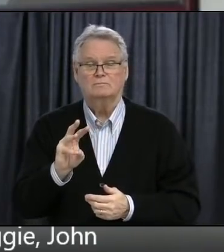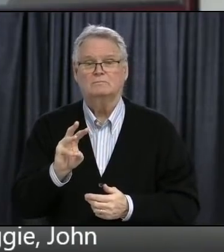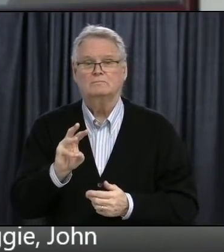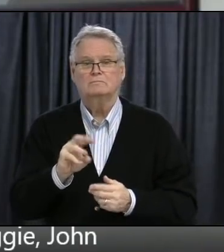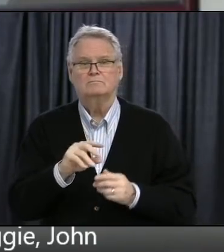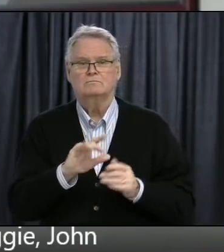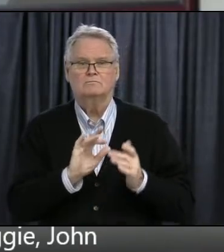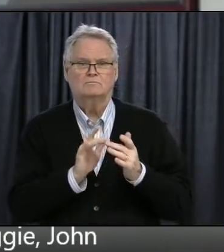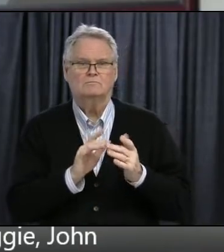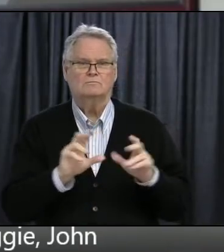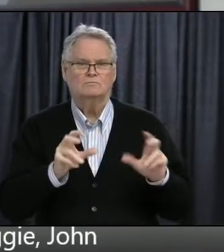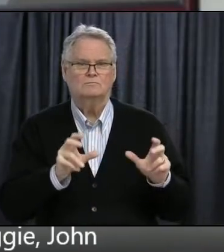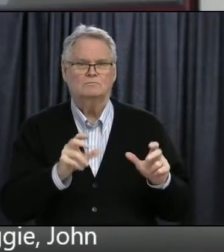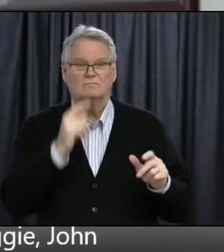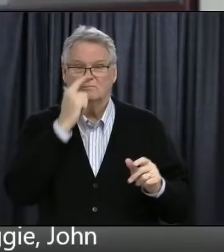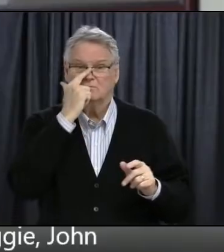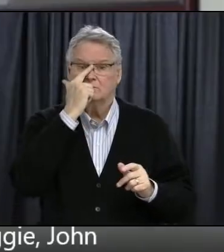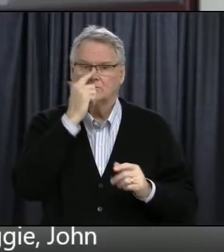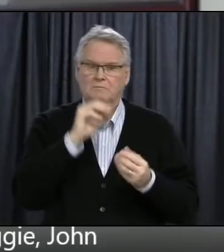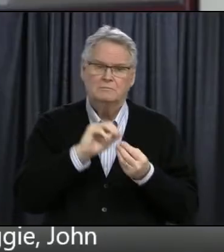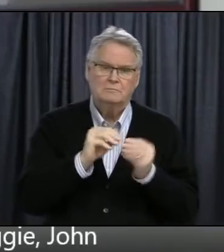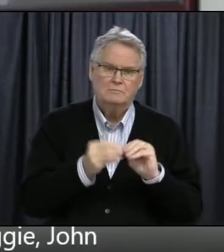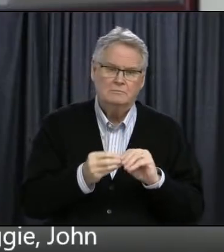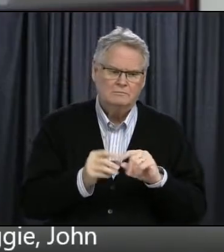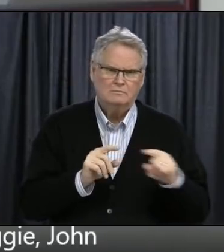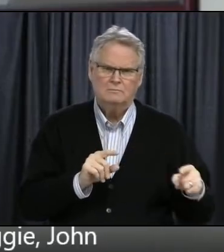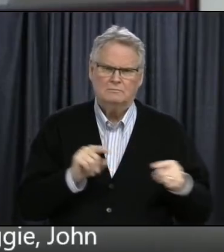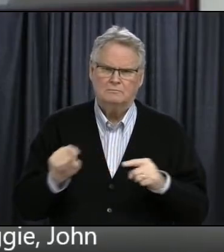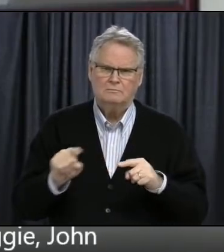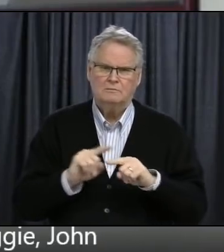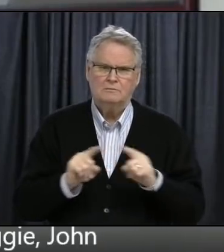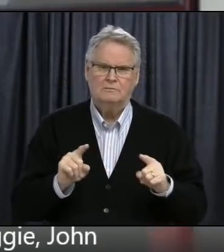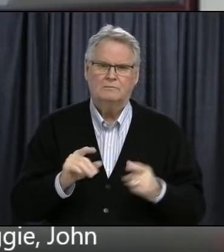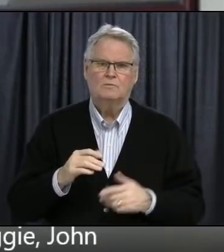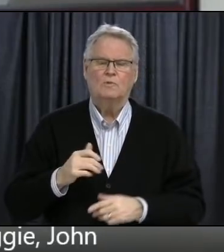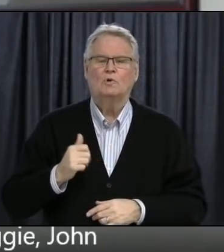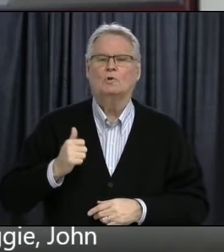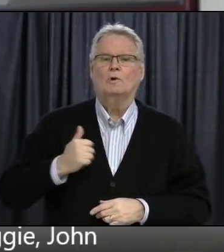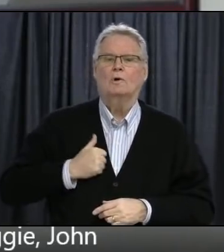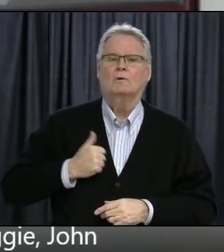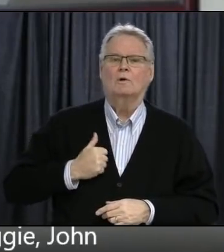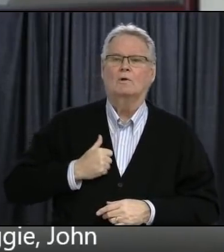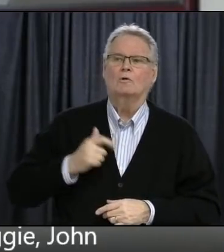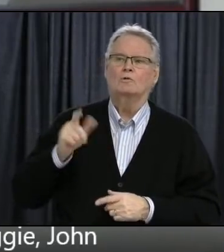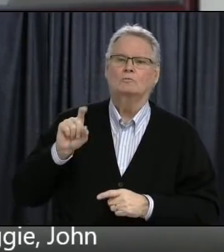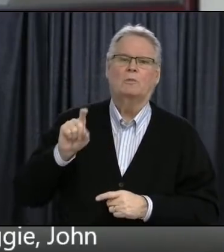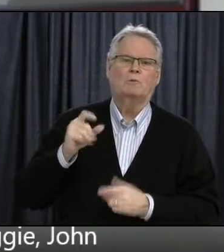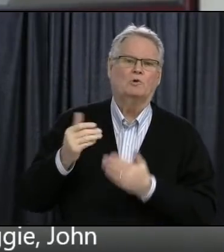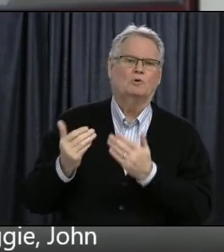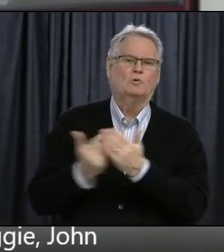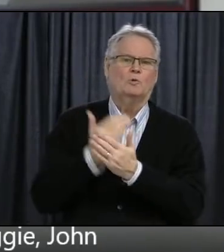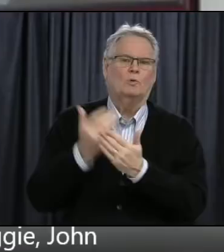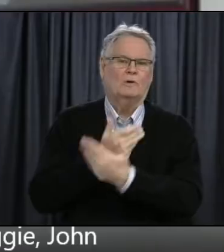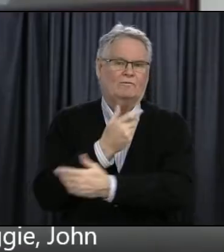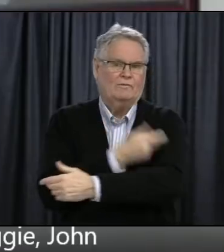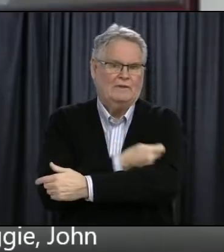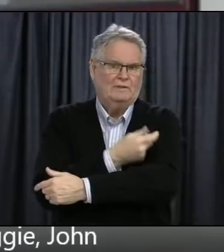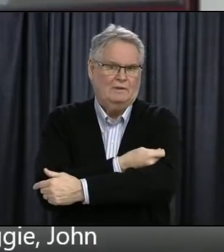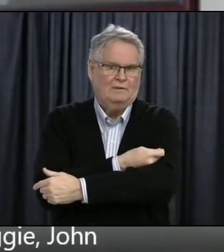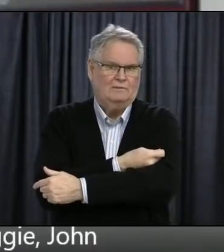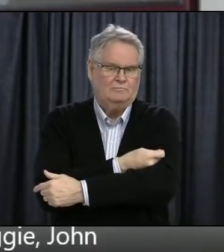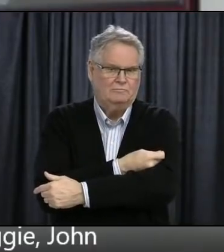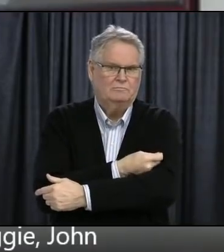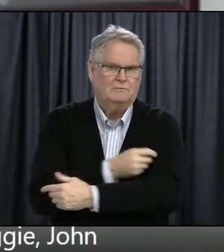on this month, rather later on in March in Canada. St. Clair's Mercy Hospital 2 days